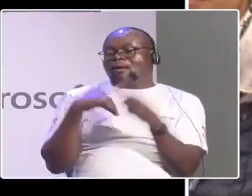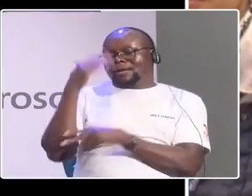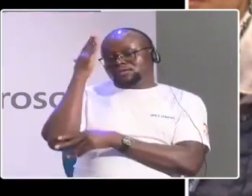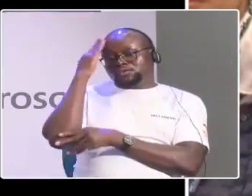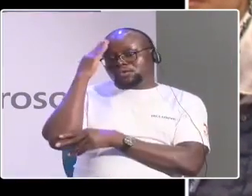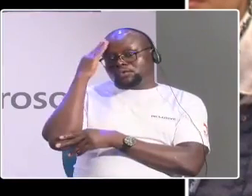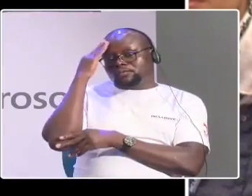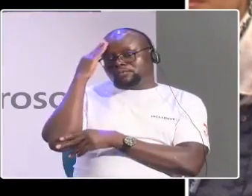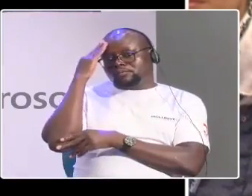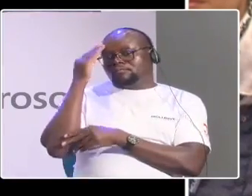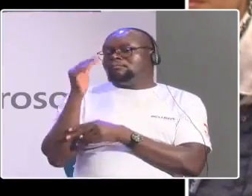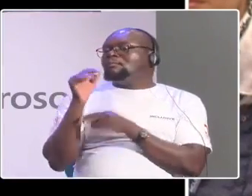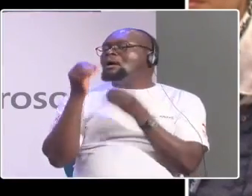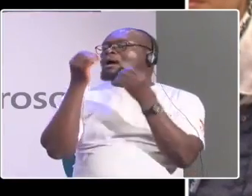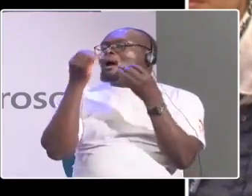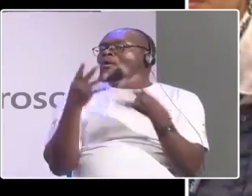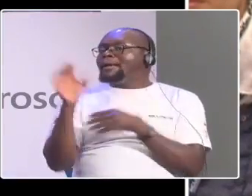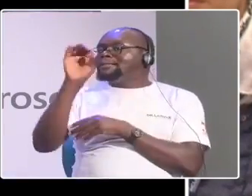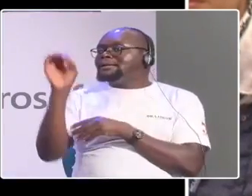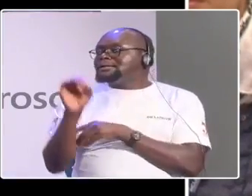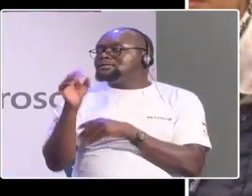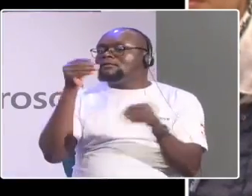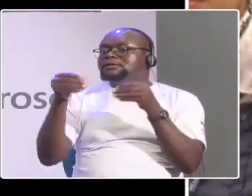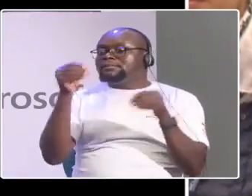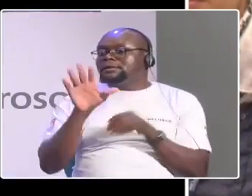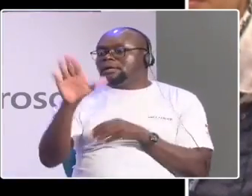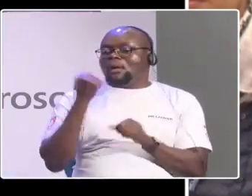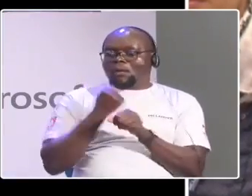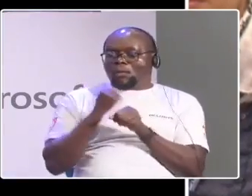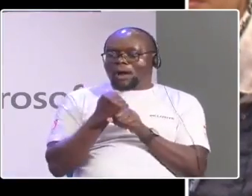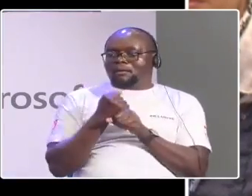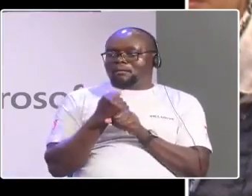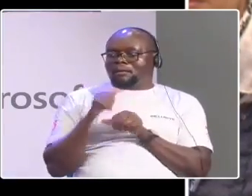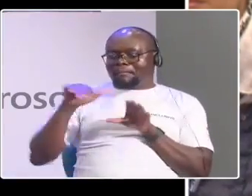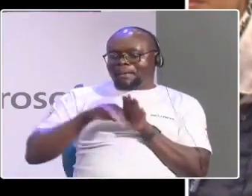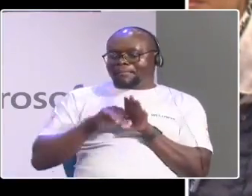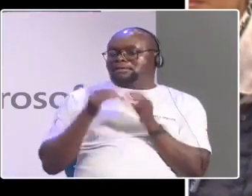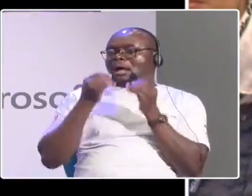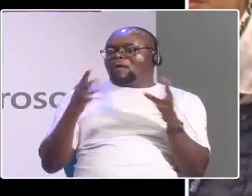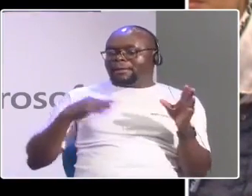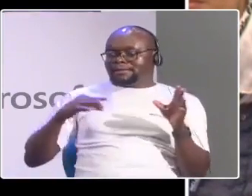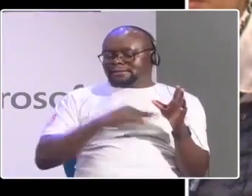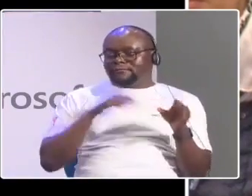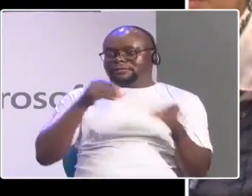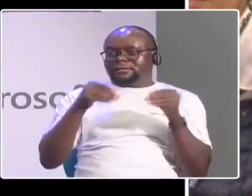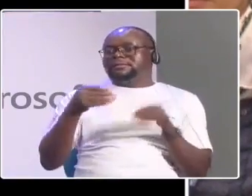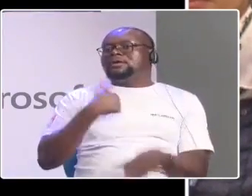know the percentage of disability in your workforce. Thank you.